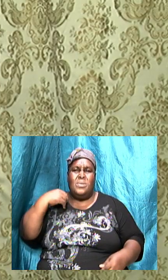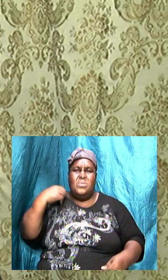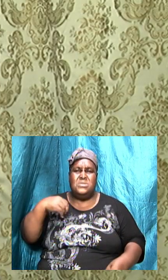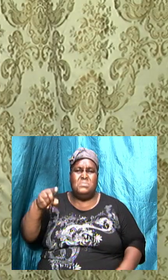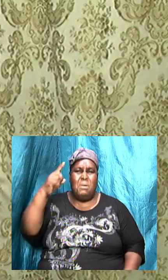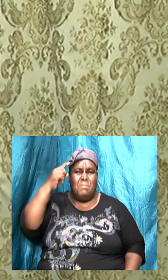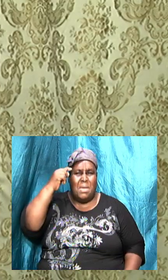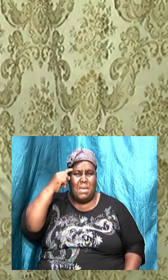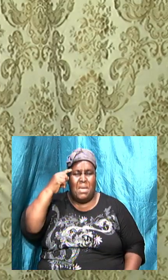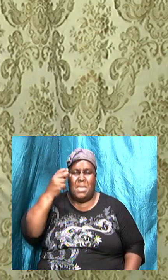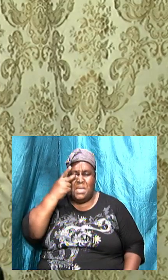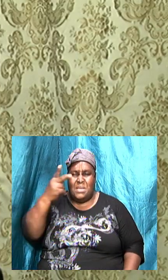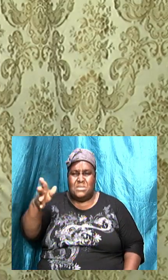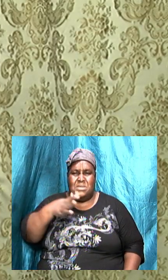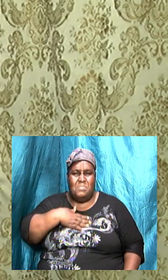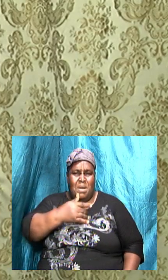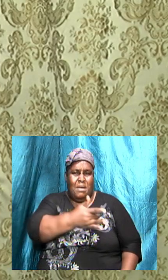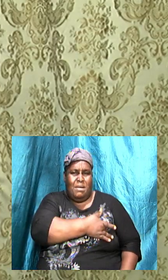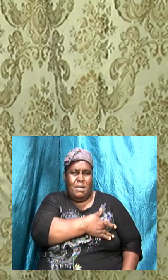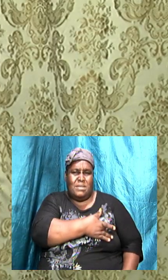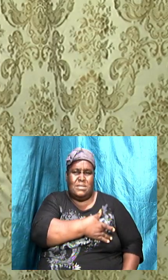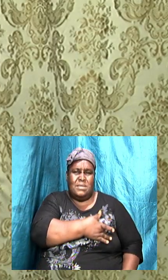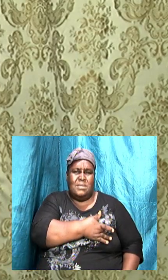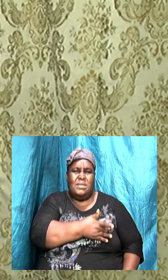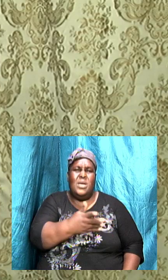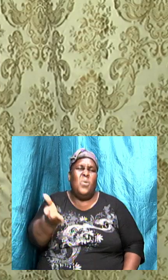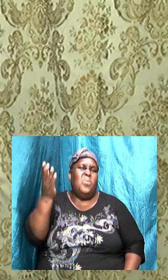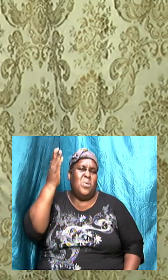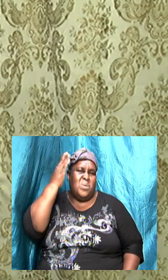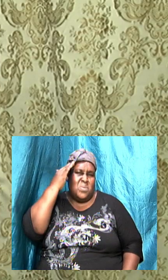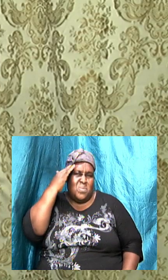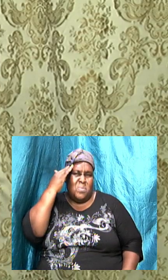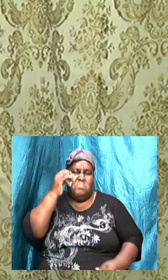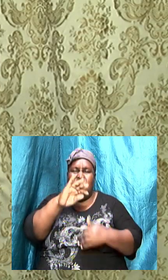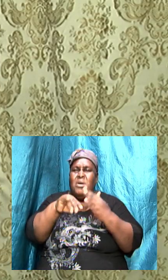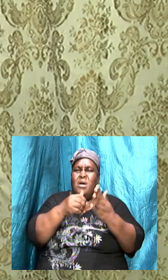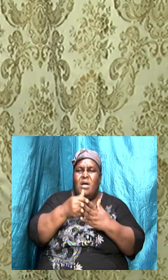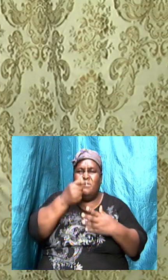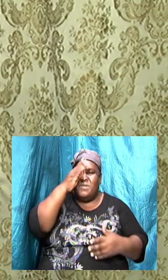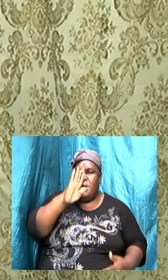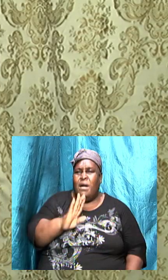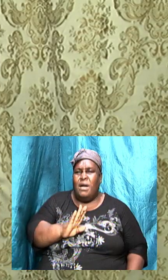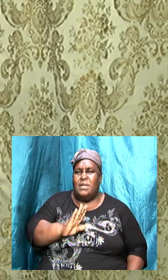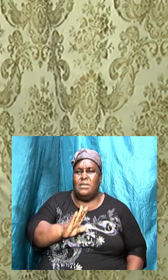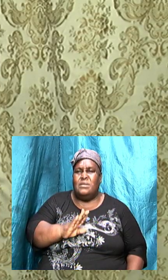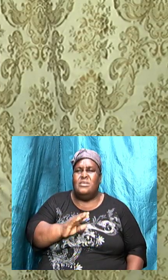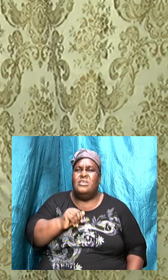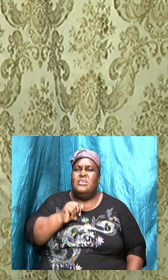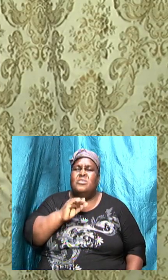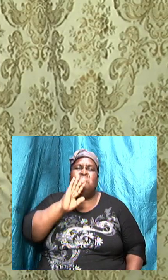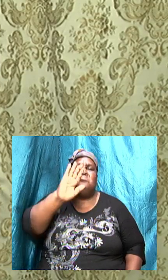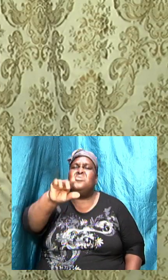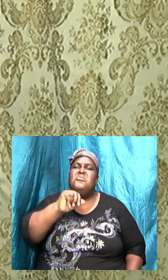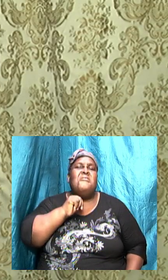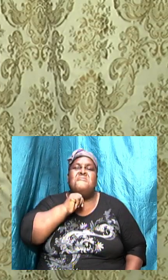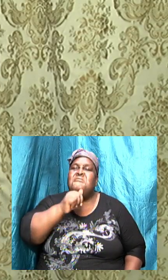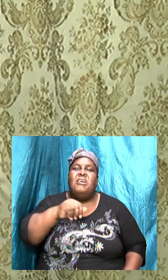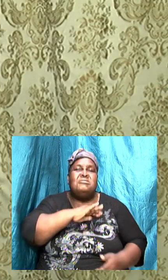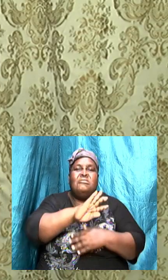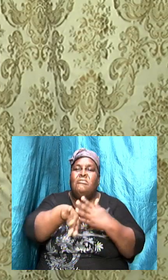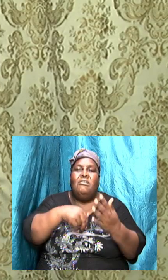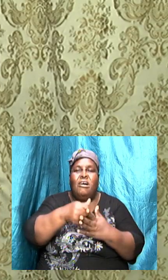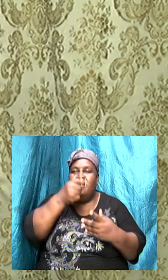mind, if they ever see my heart, they would know that I am all for God. All for God? You're not all for God. Because